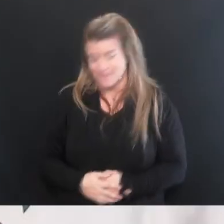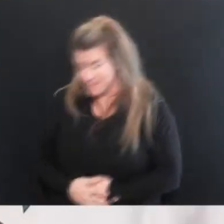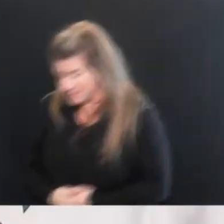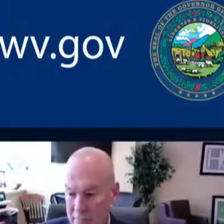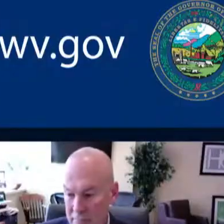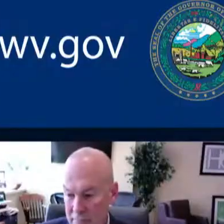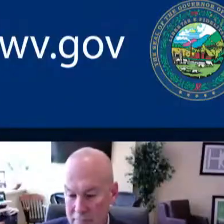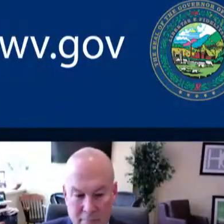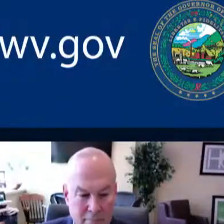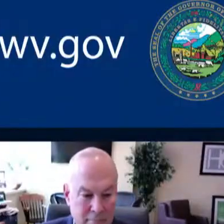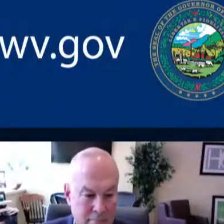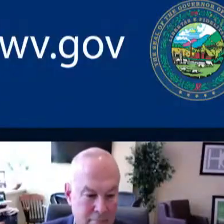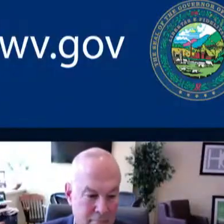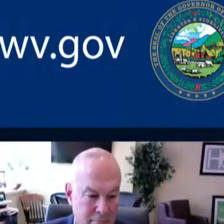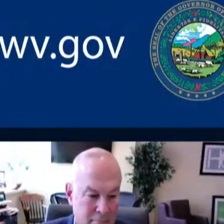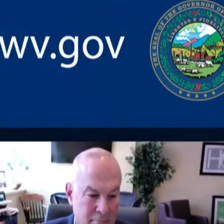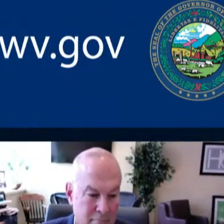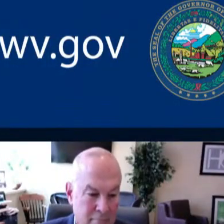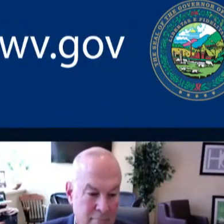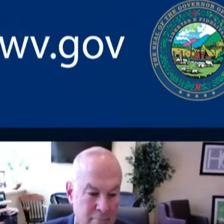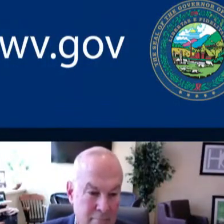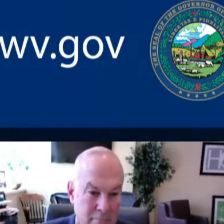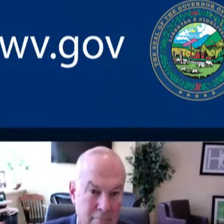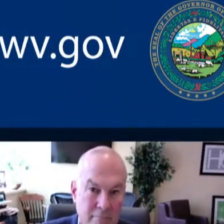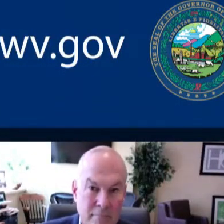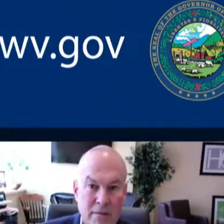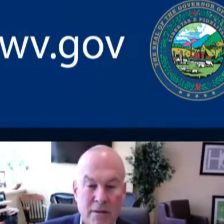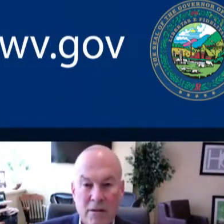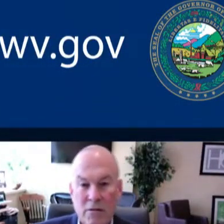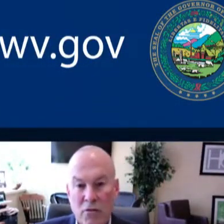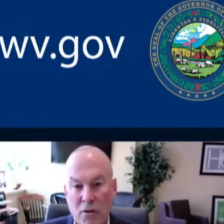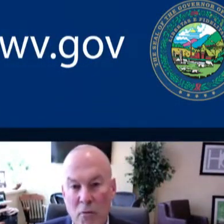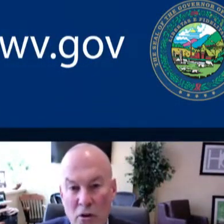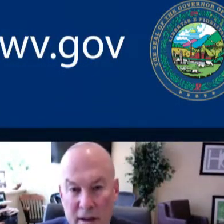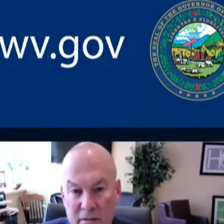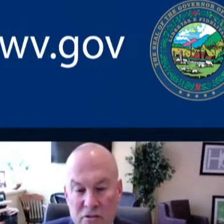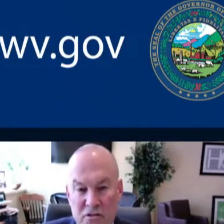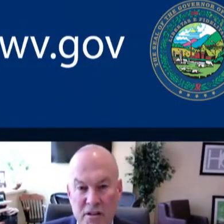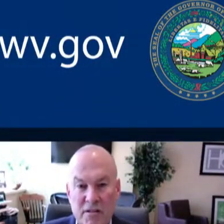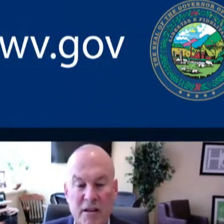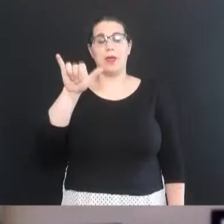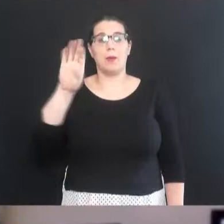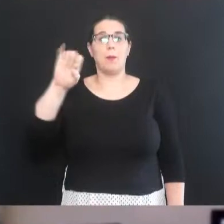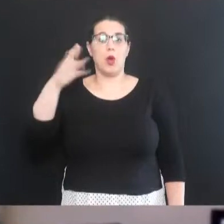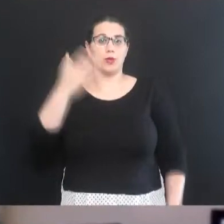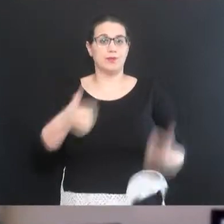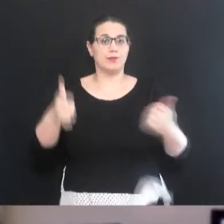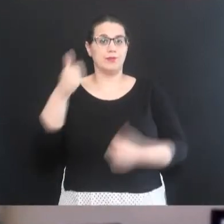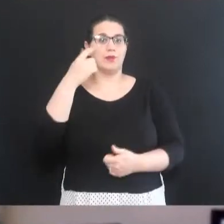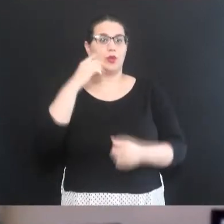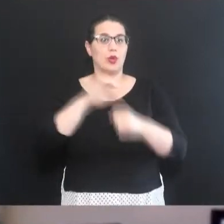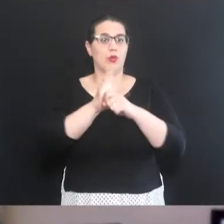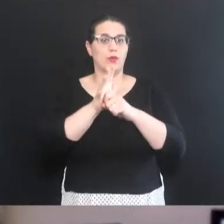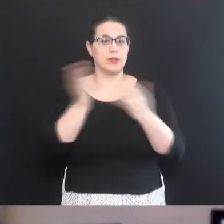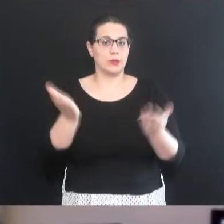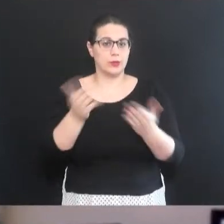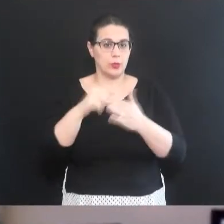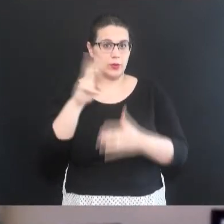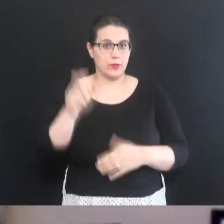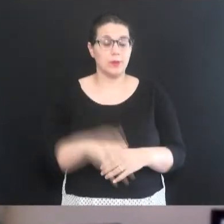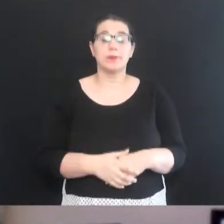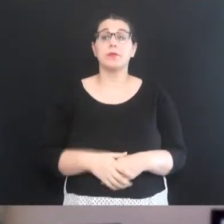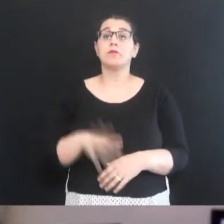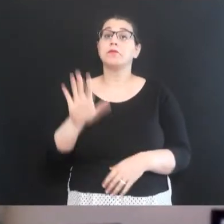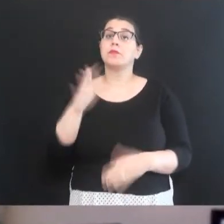Let's now go to Dr. Clay Marsh, our coronavirus czar. Good morning. Just to touch on a couple of